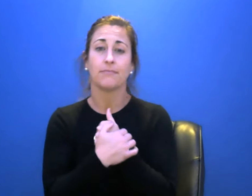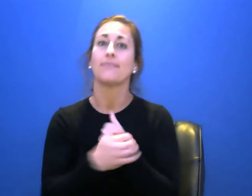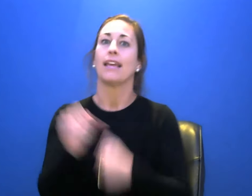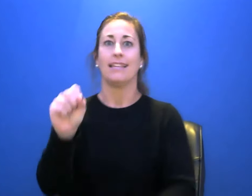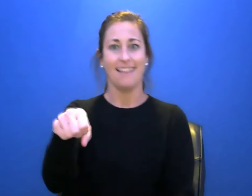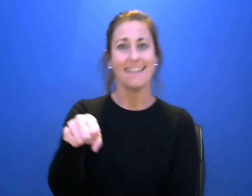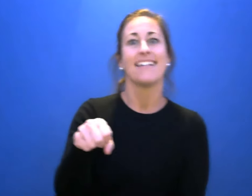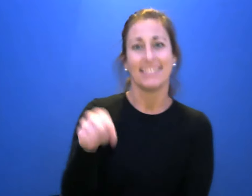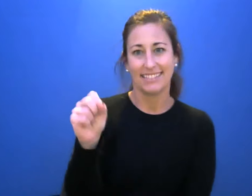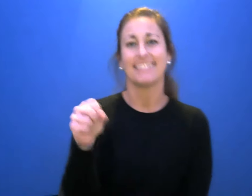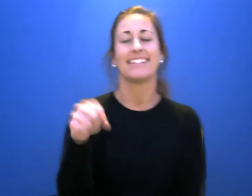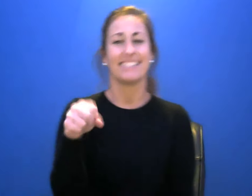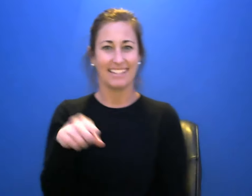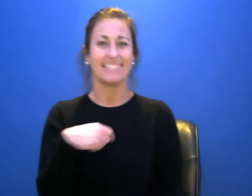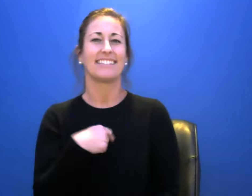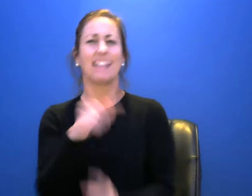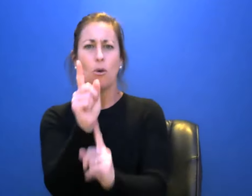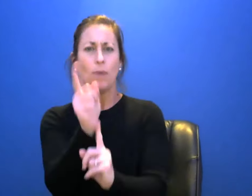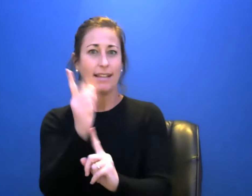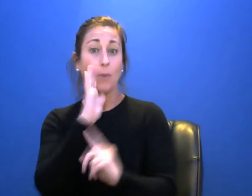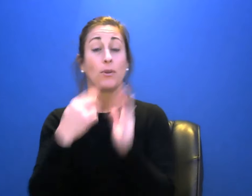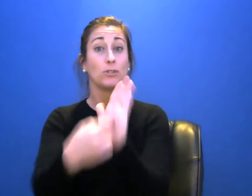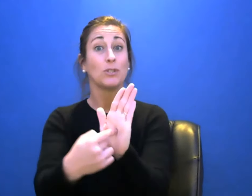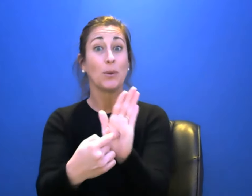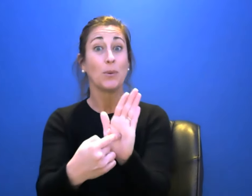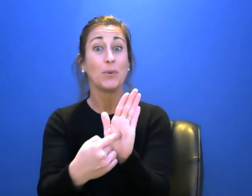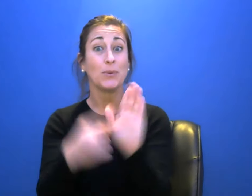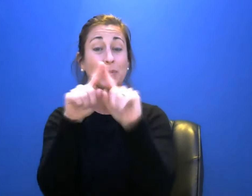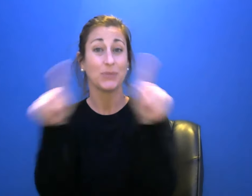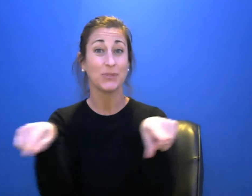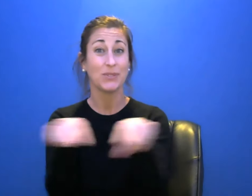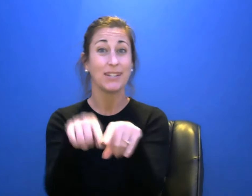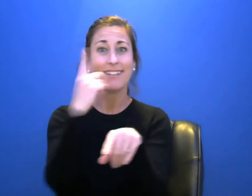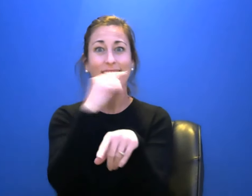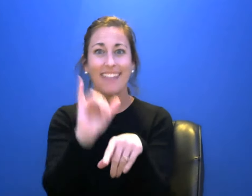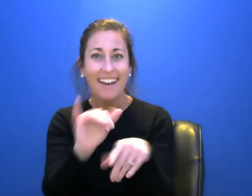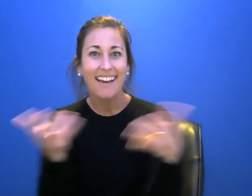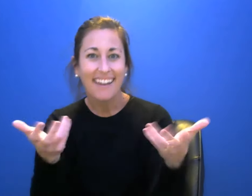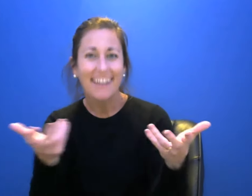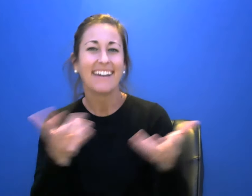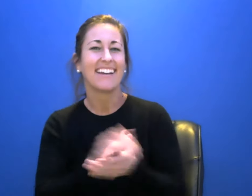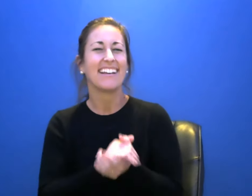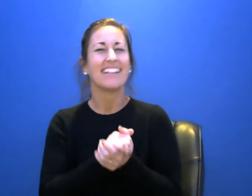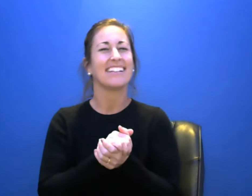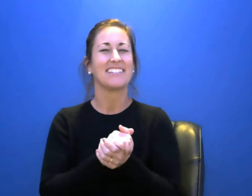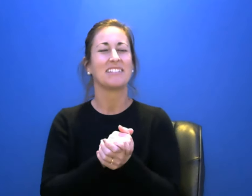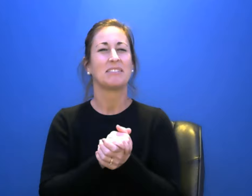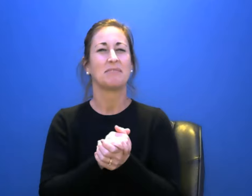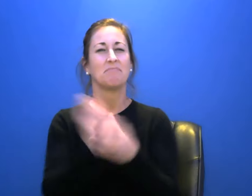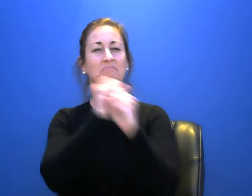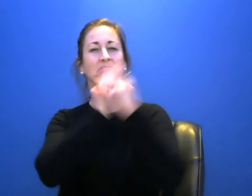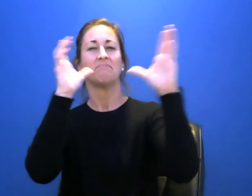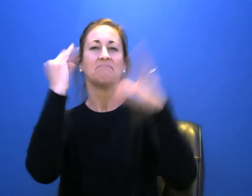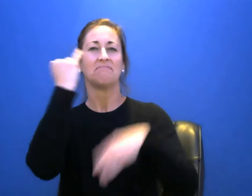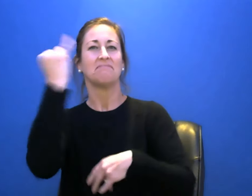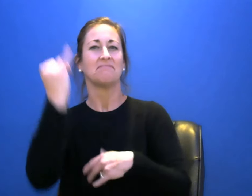I sure will. If you'd give me 1 second, I'll actually also share my screen. So I'd like to give everyone just a brief preview